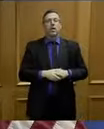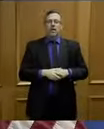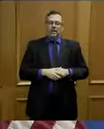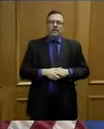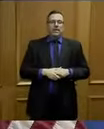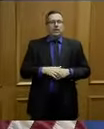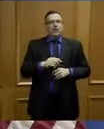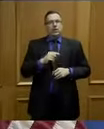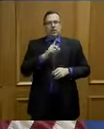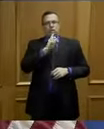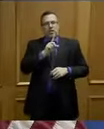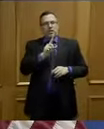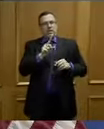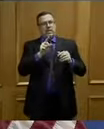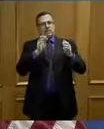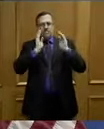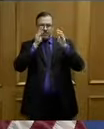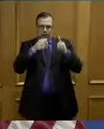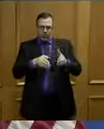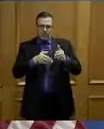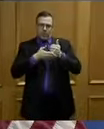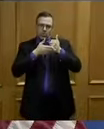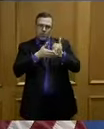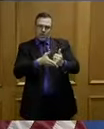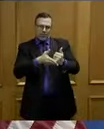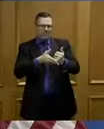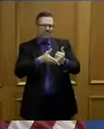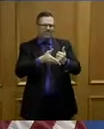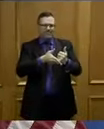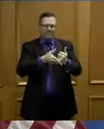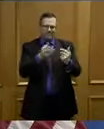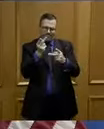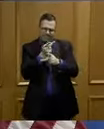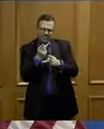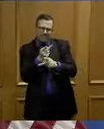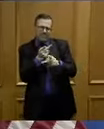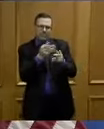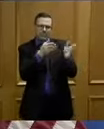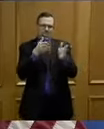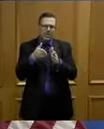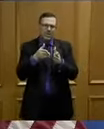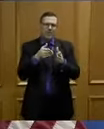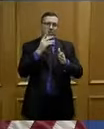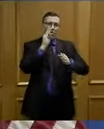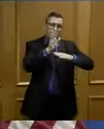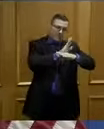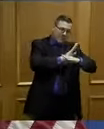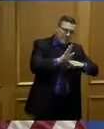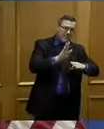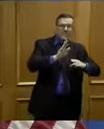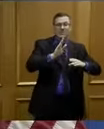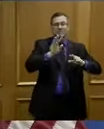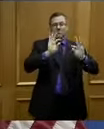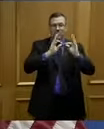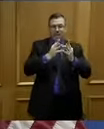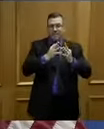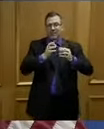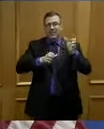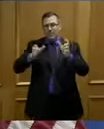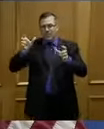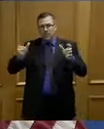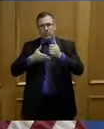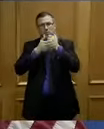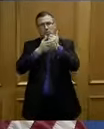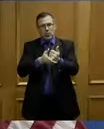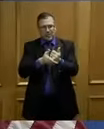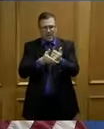provide targeted relief and to help businesses and individuals work their way through the economic challenges that come as a result